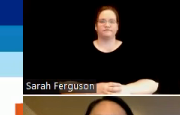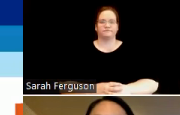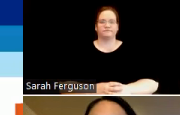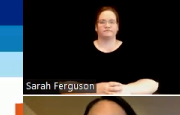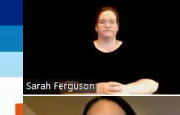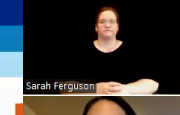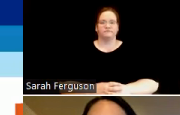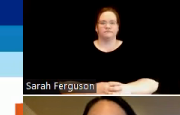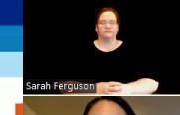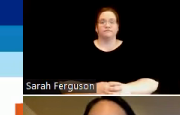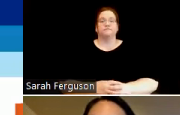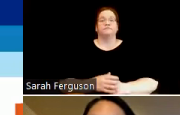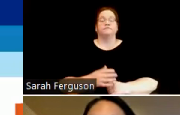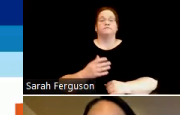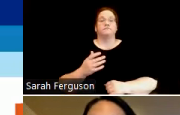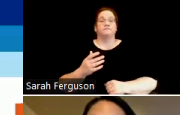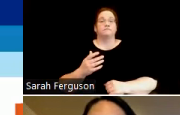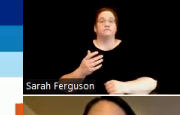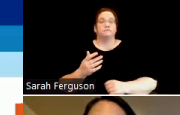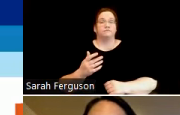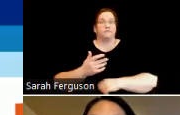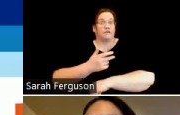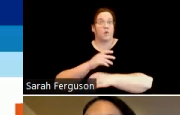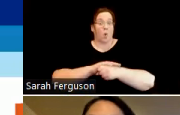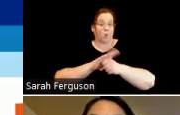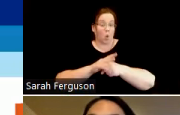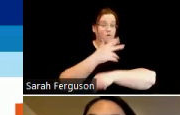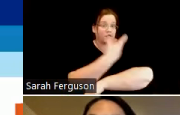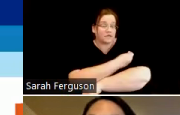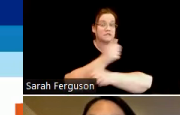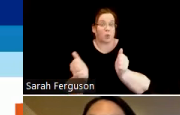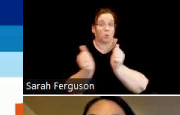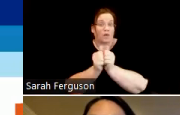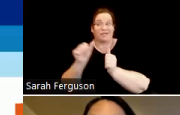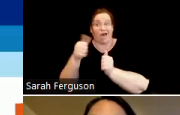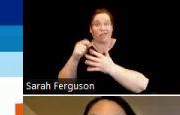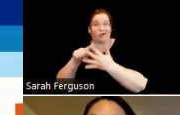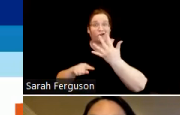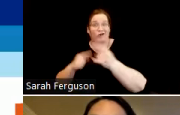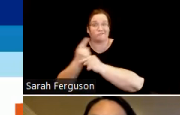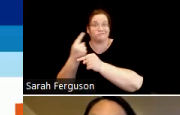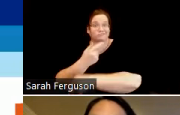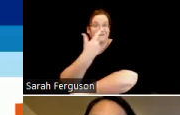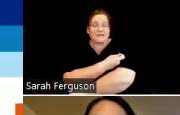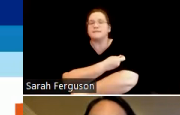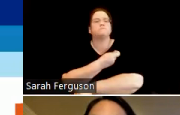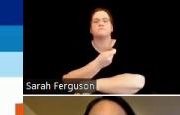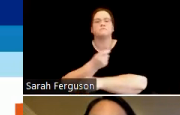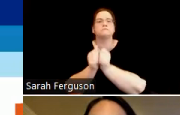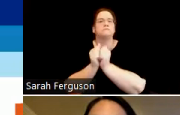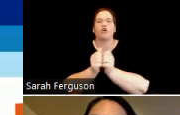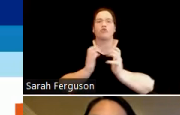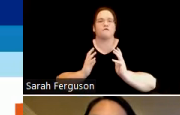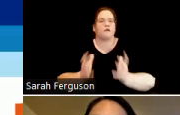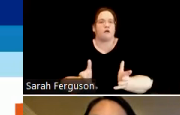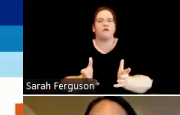What about getting vaccines at the same time? It's totally okay. your child can get any of their routine vaccines at the same